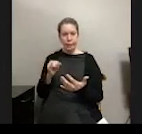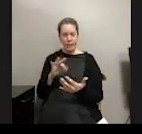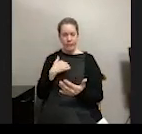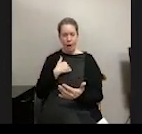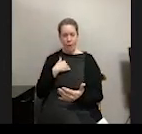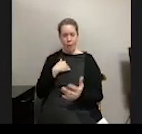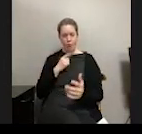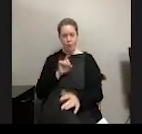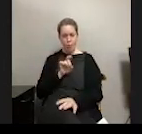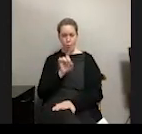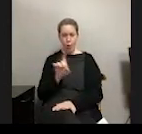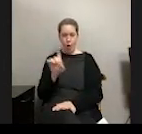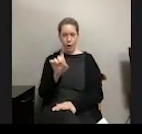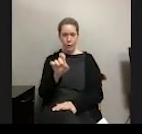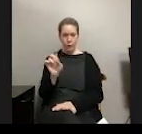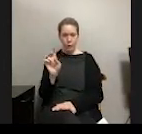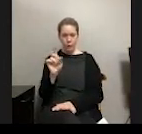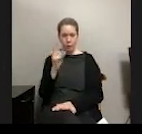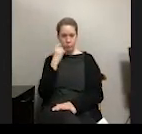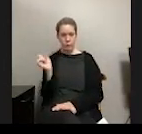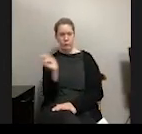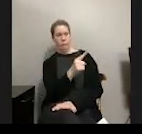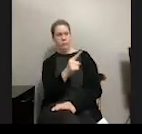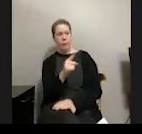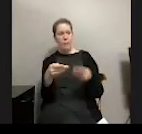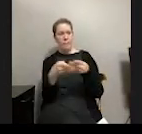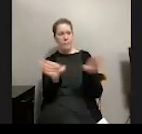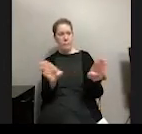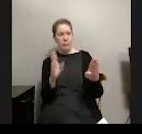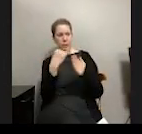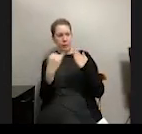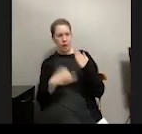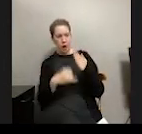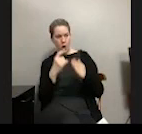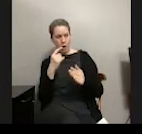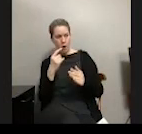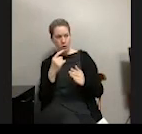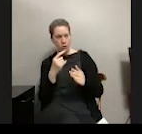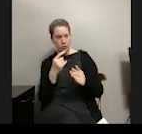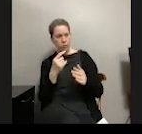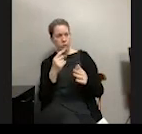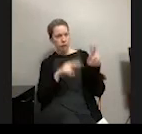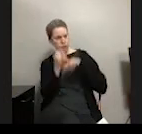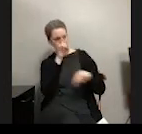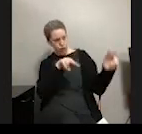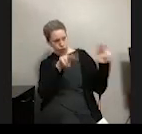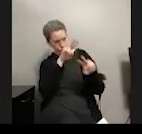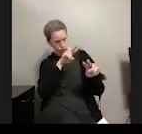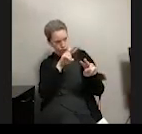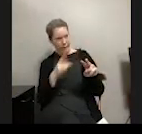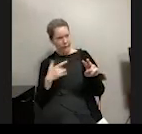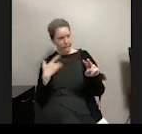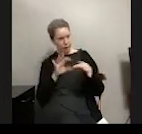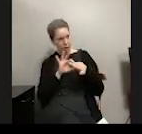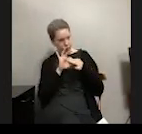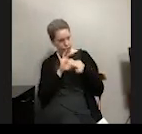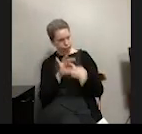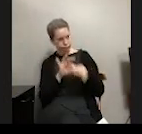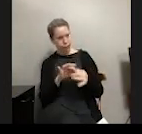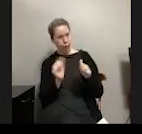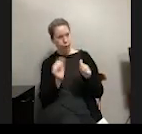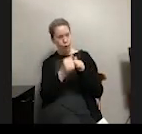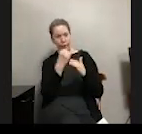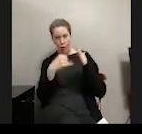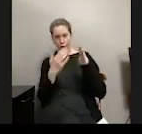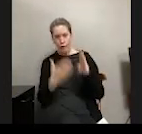looking at this public art, I'm actually relating to this artist. So we're trying to draw out some of those stories. Also scrape the internet for media, for